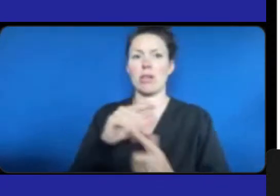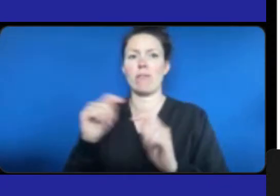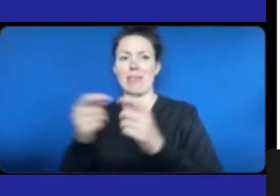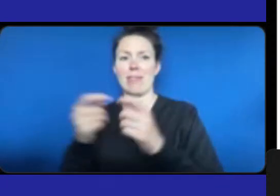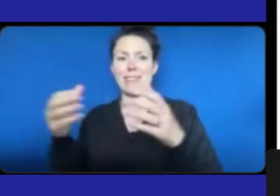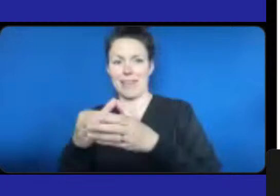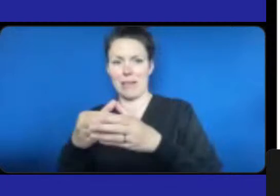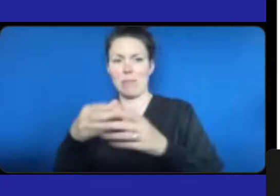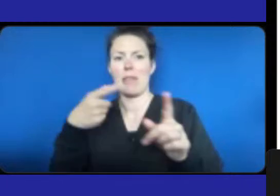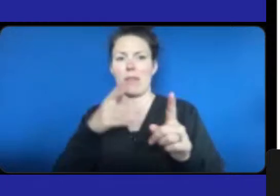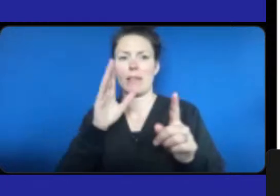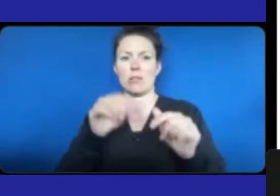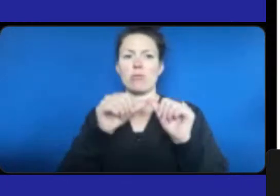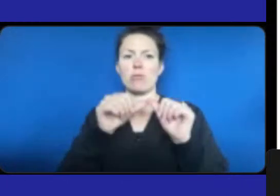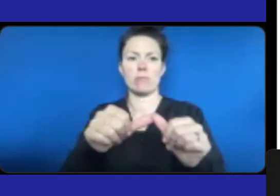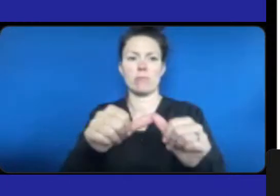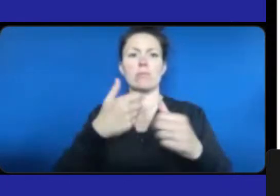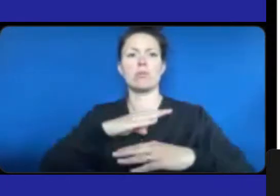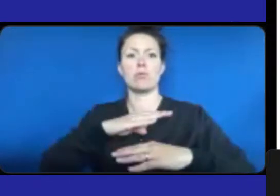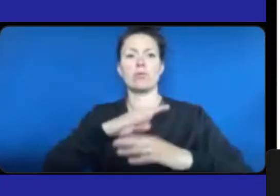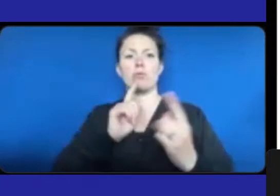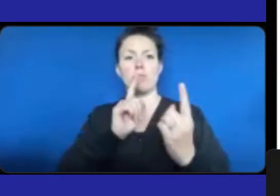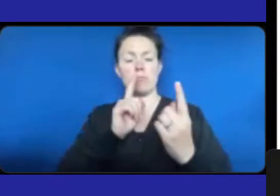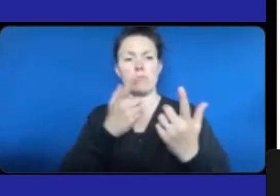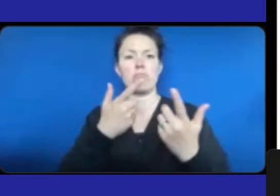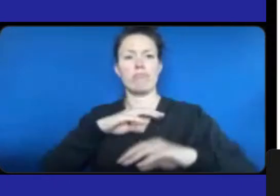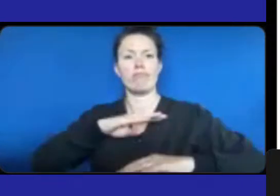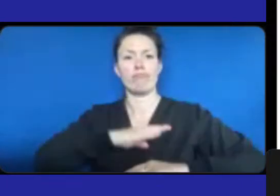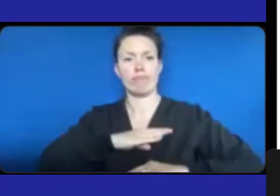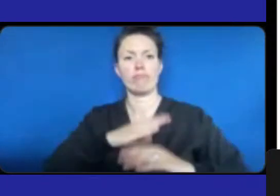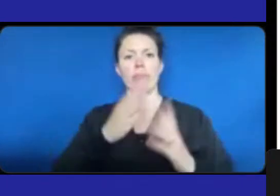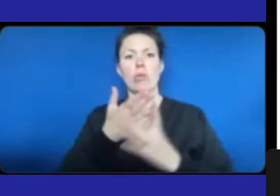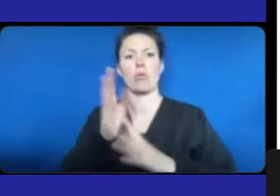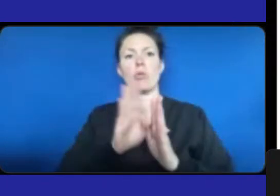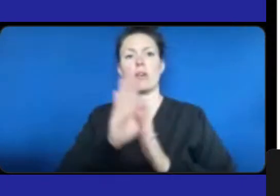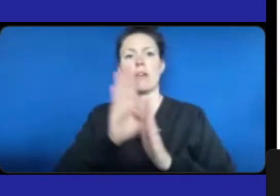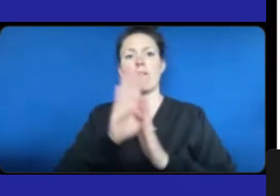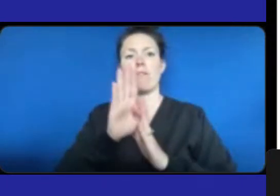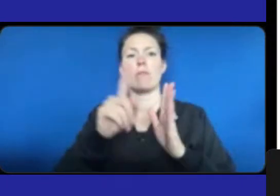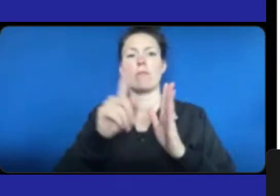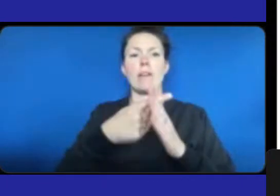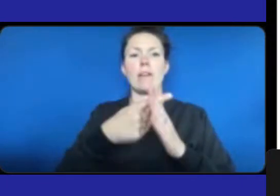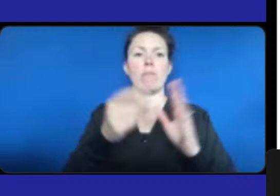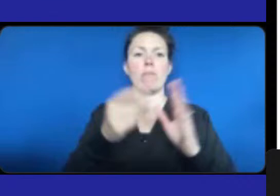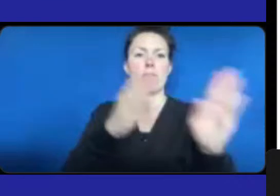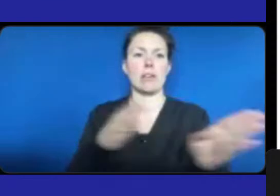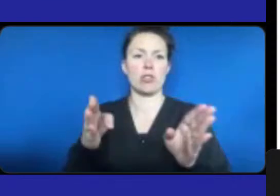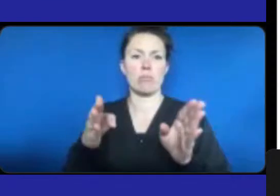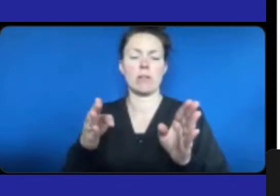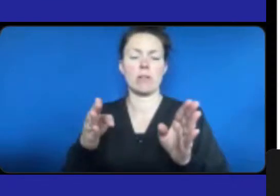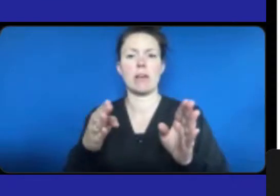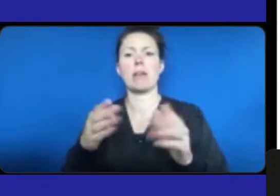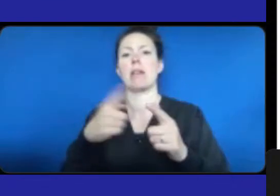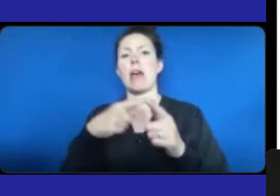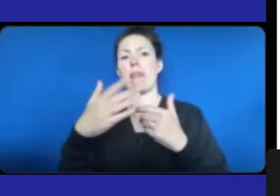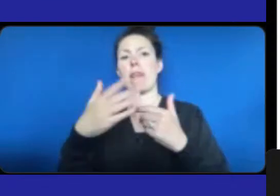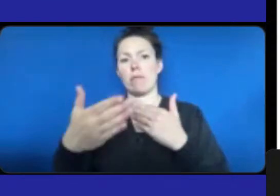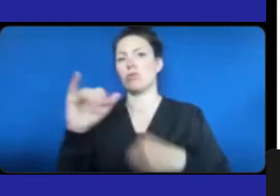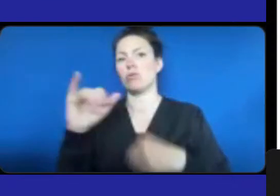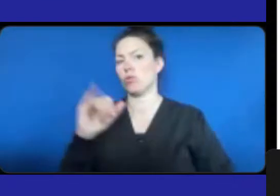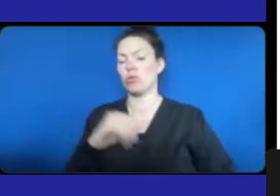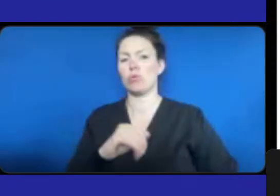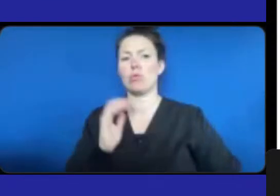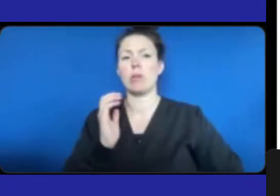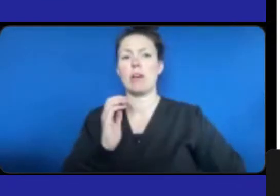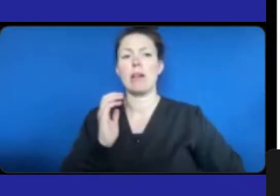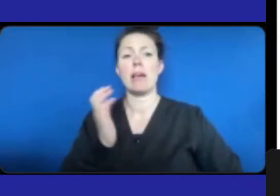continues to meet in a practical way, certainly through the development of the implementation plan, but thereafter as well. It is our hope that